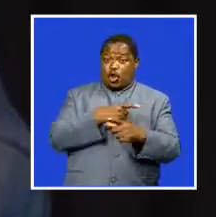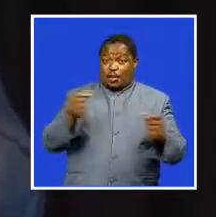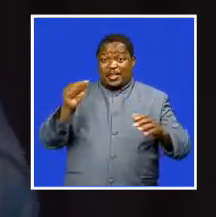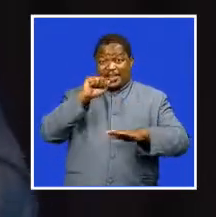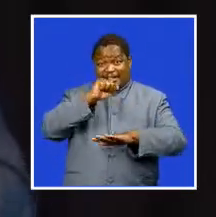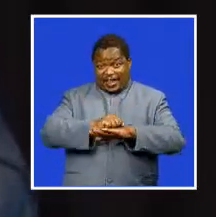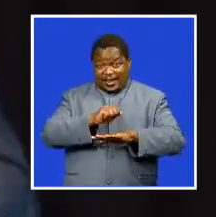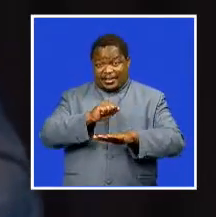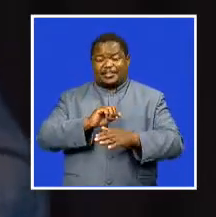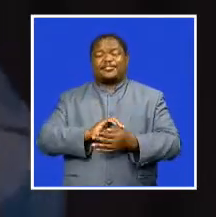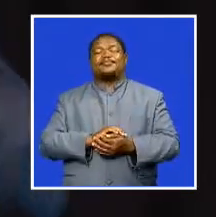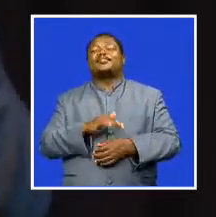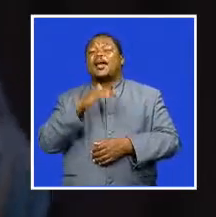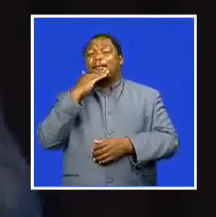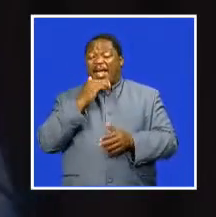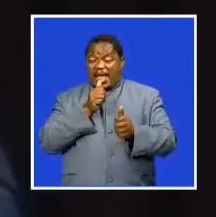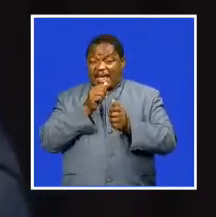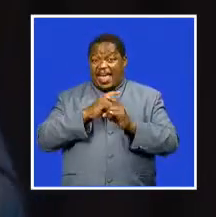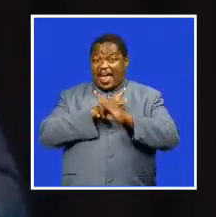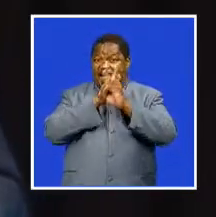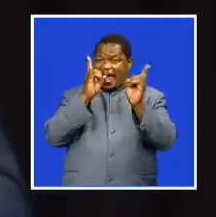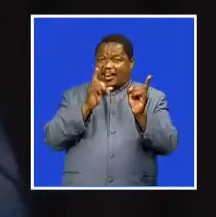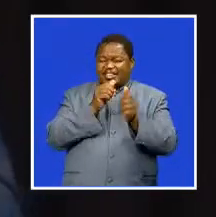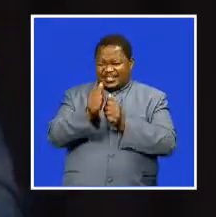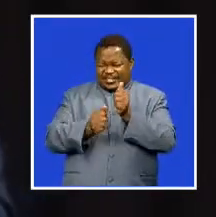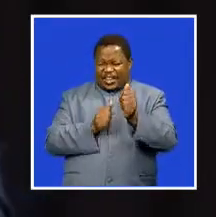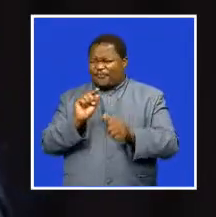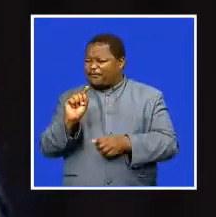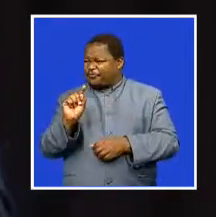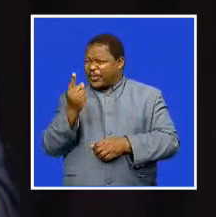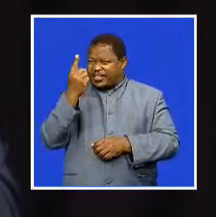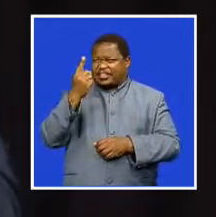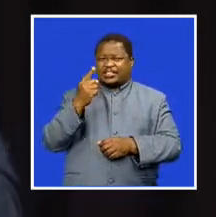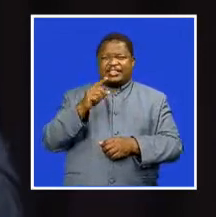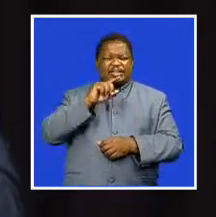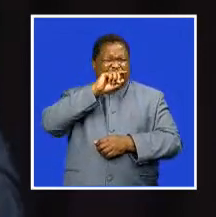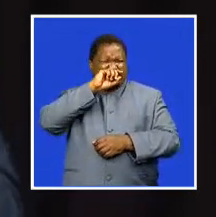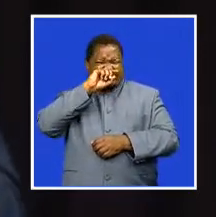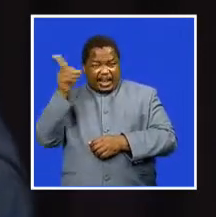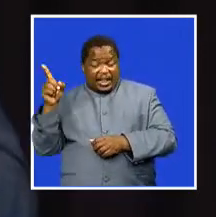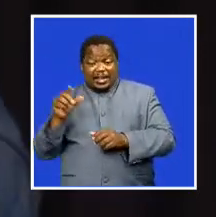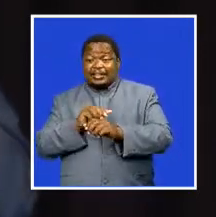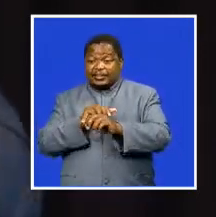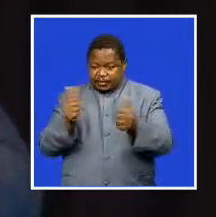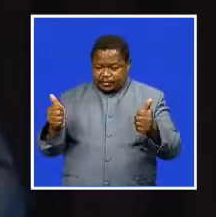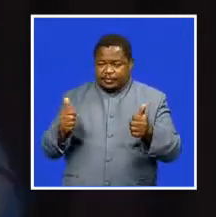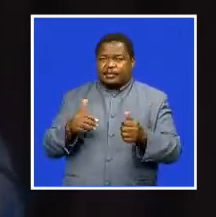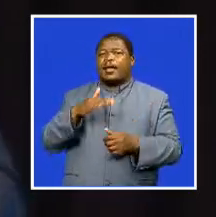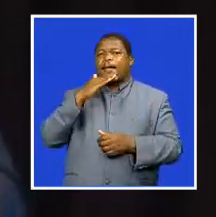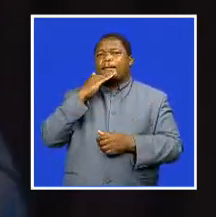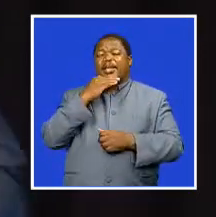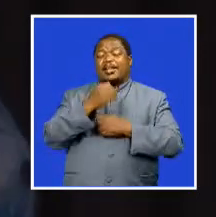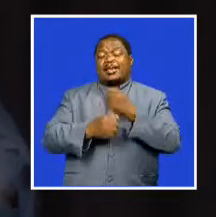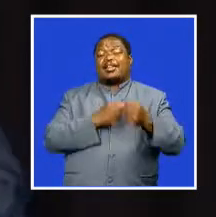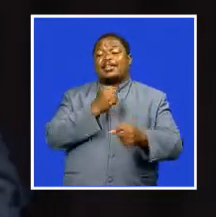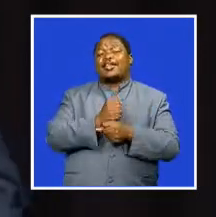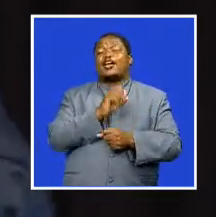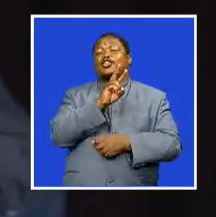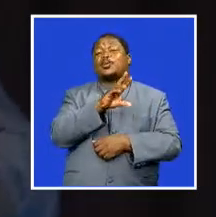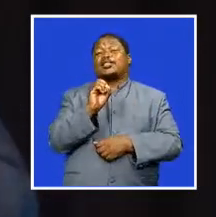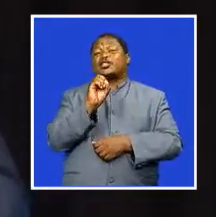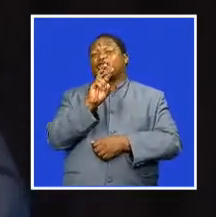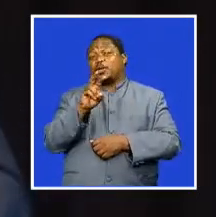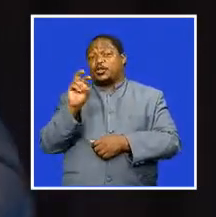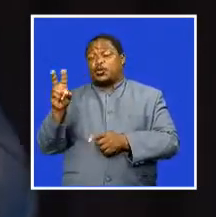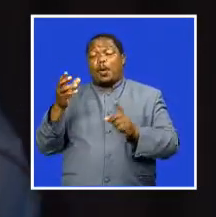lizinga letempilo kuna libe setu ngeke uthi uku 2022 bantu basasukola nangabe bagula